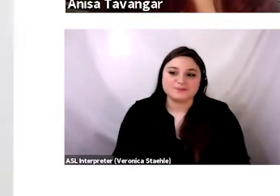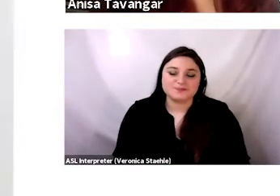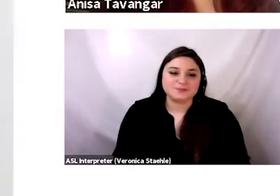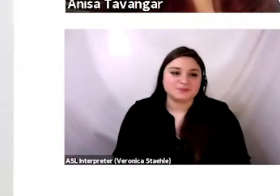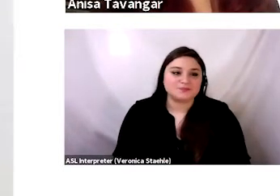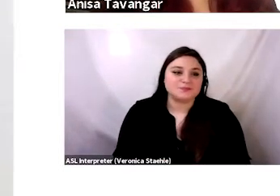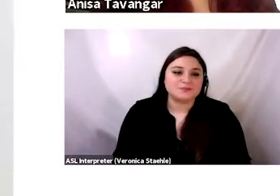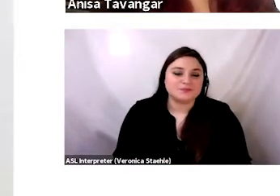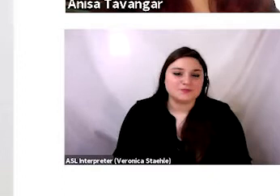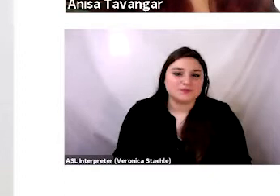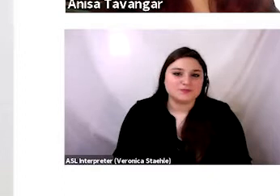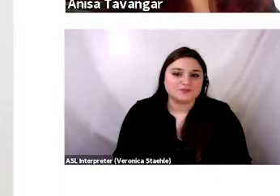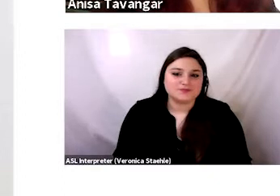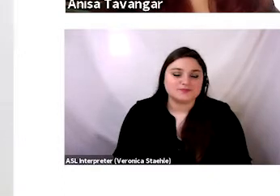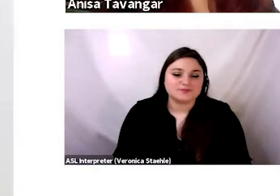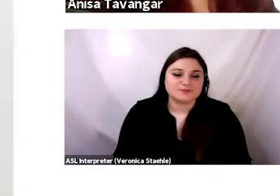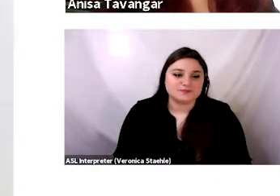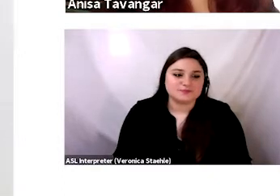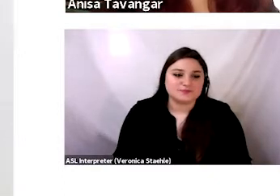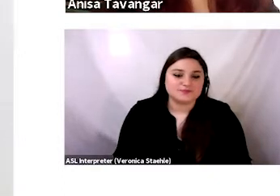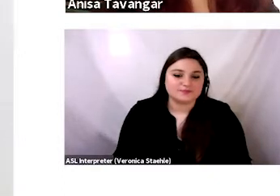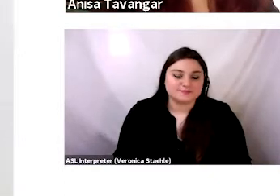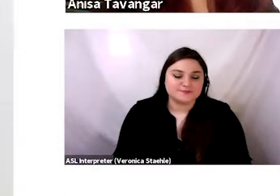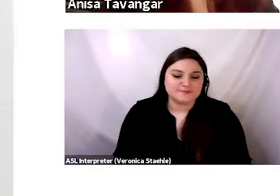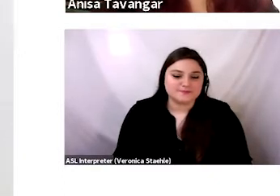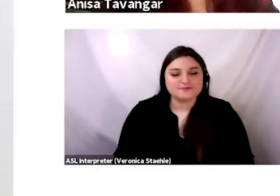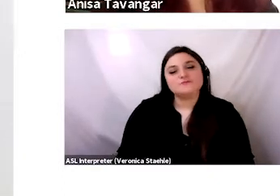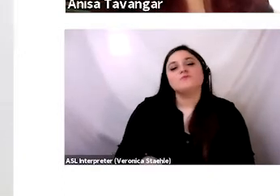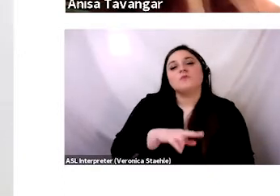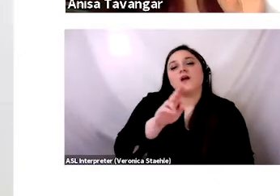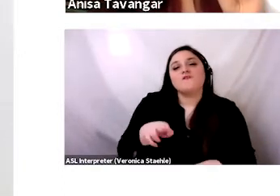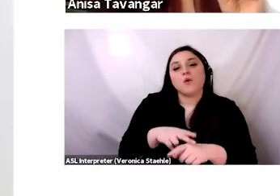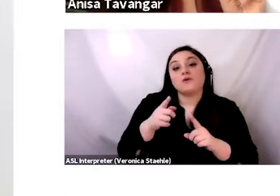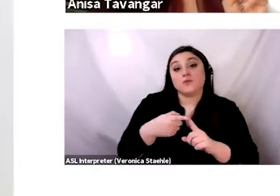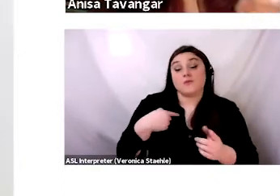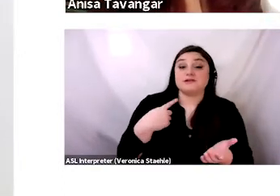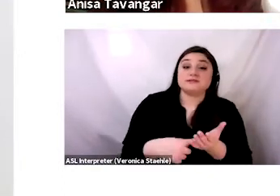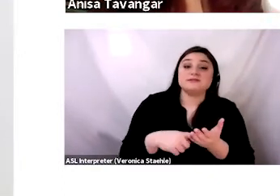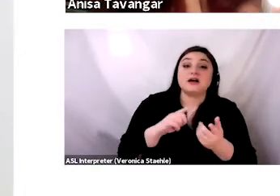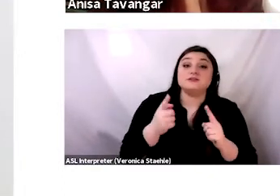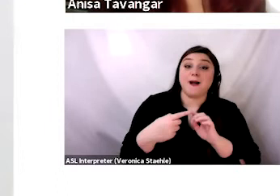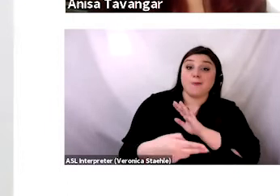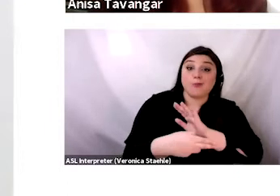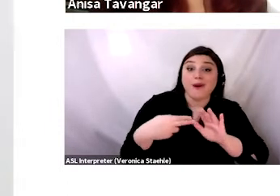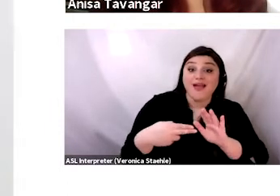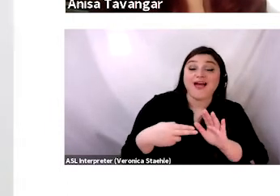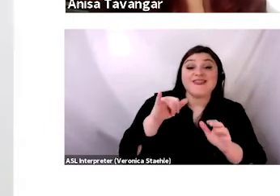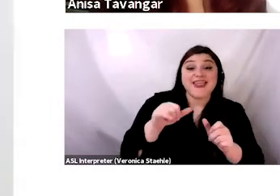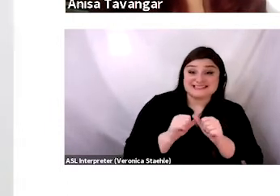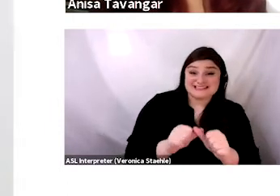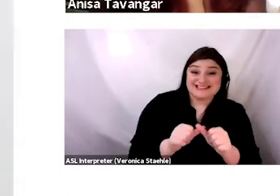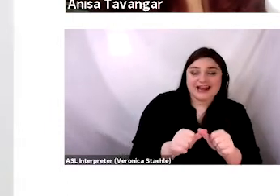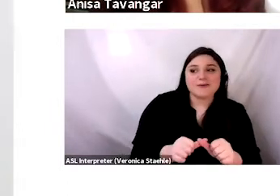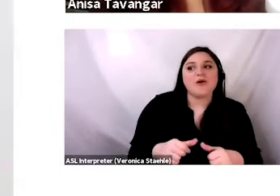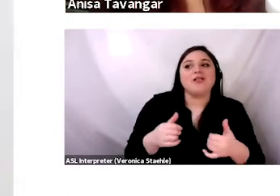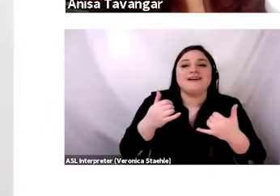So with that, I mean, there's also sort of this trick, I think, of, even when we talk about sort of sustainable brands, they're still feeding into this culture of